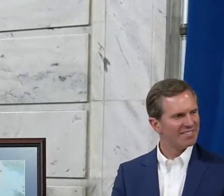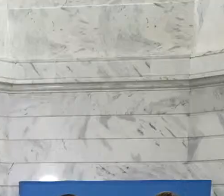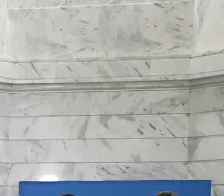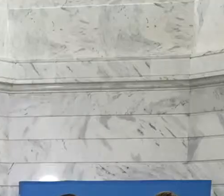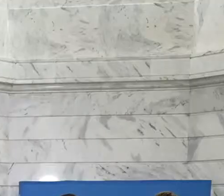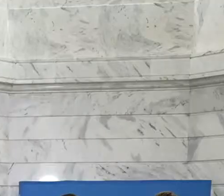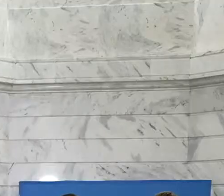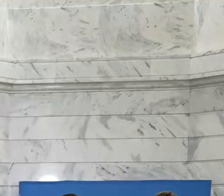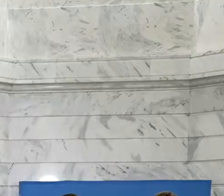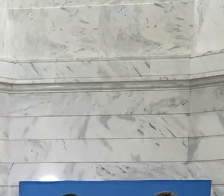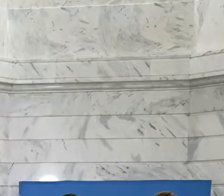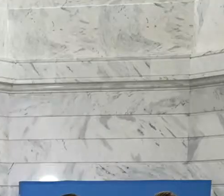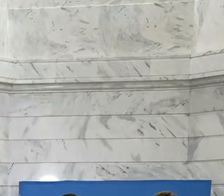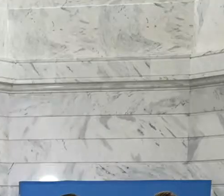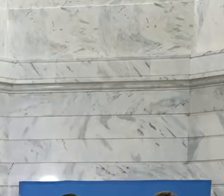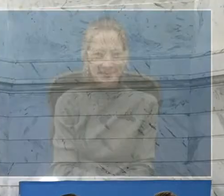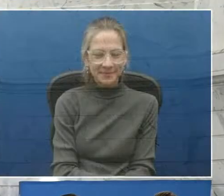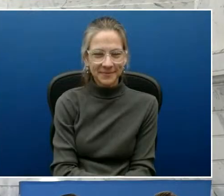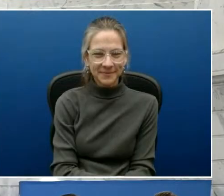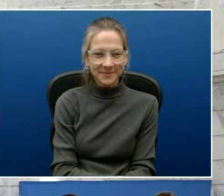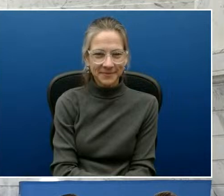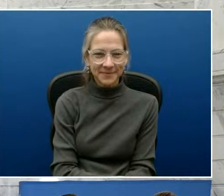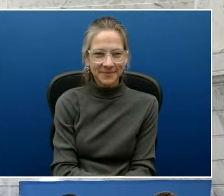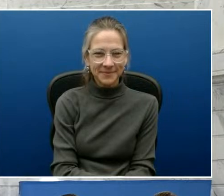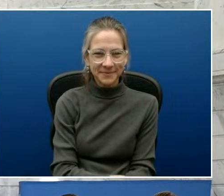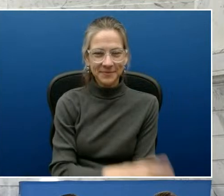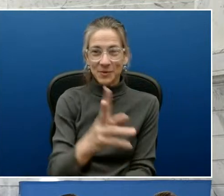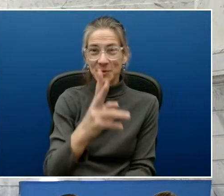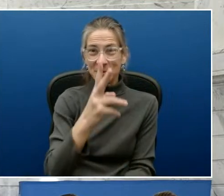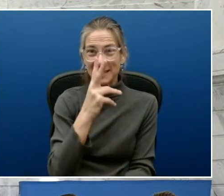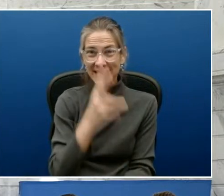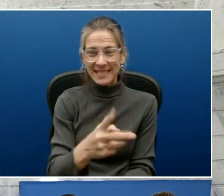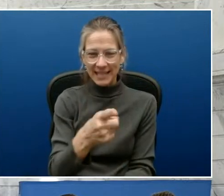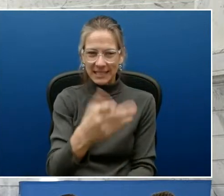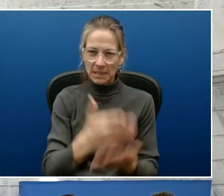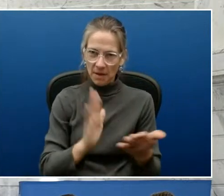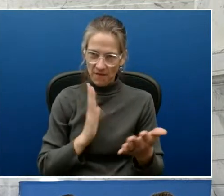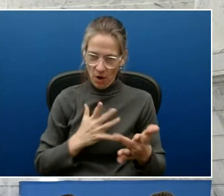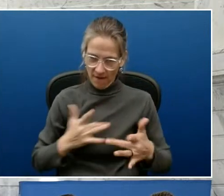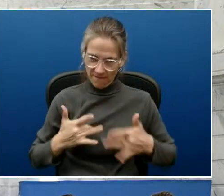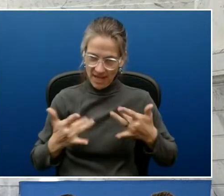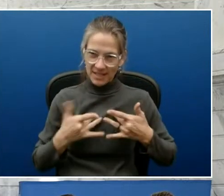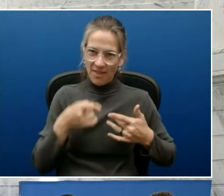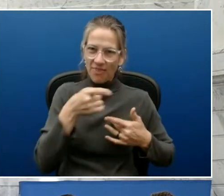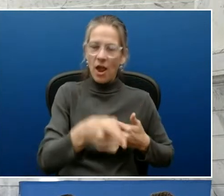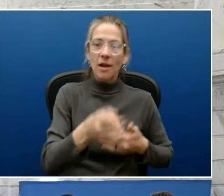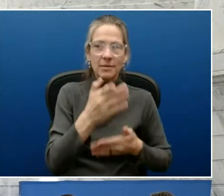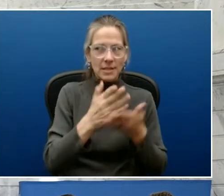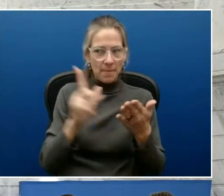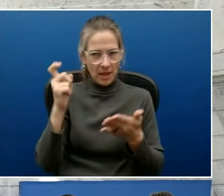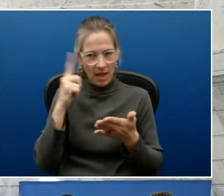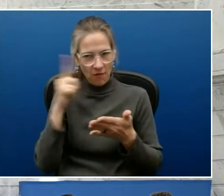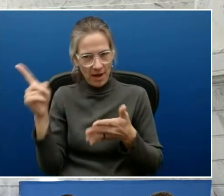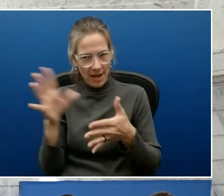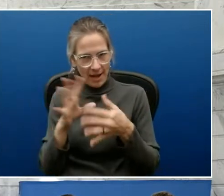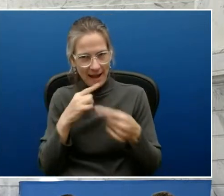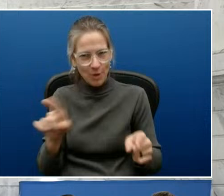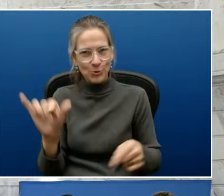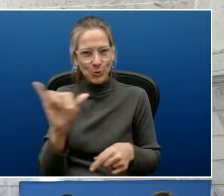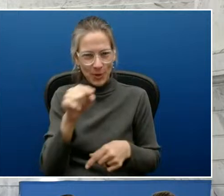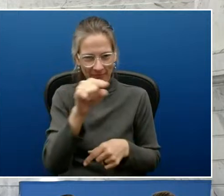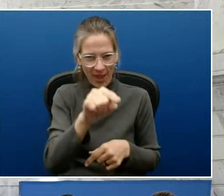As you'll see, it encapsulates just a few of our events, but many of those that the governor announced. At this time,